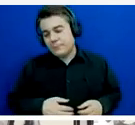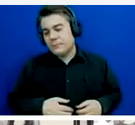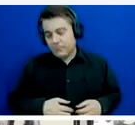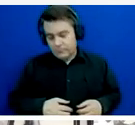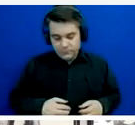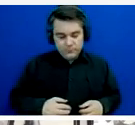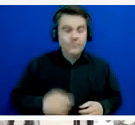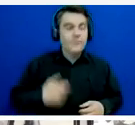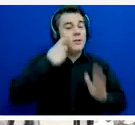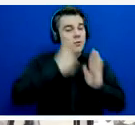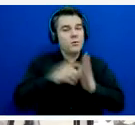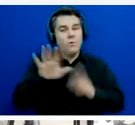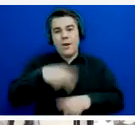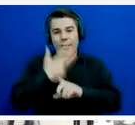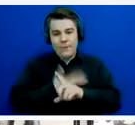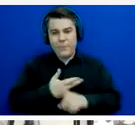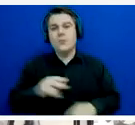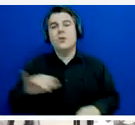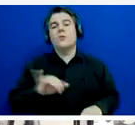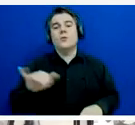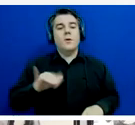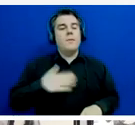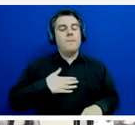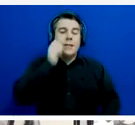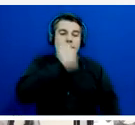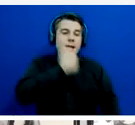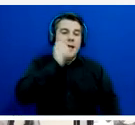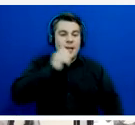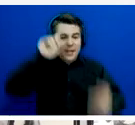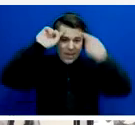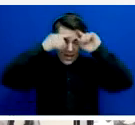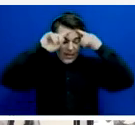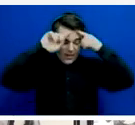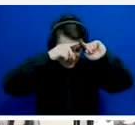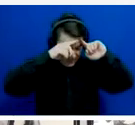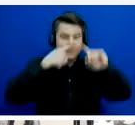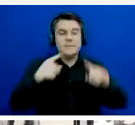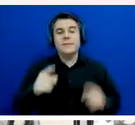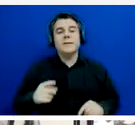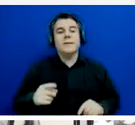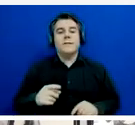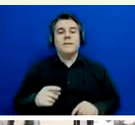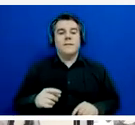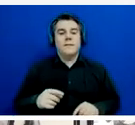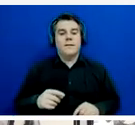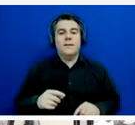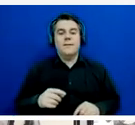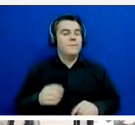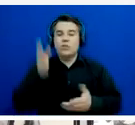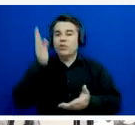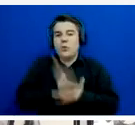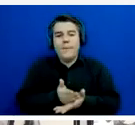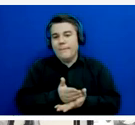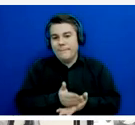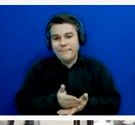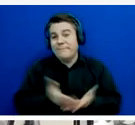I noticed around the 3rd month also that my daily headaches that I was taking something for just kind of like stopped being a thing.